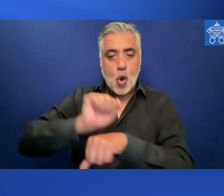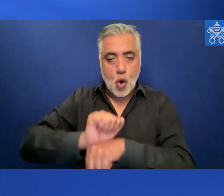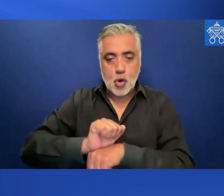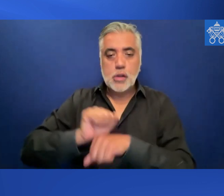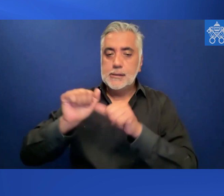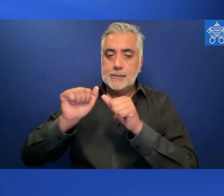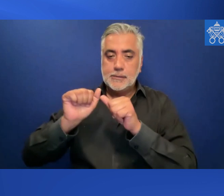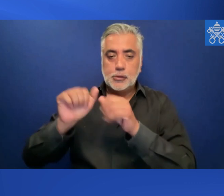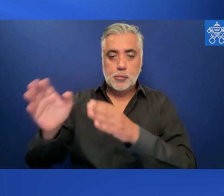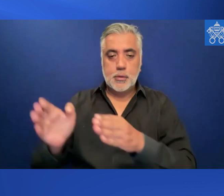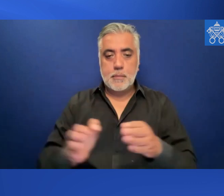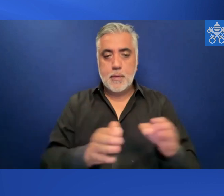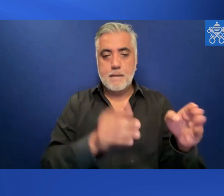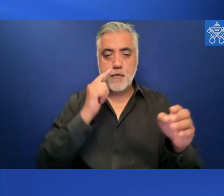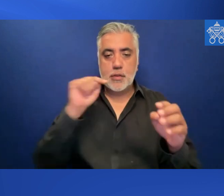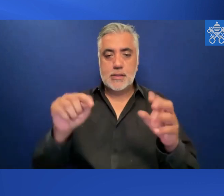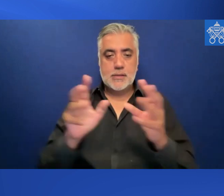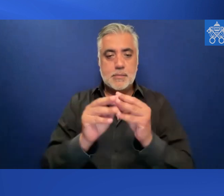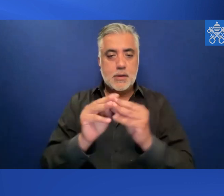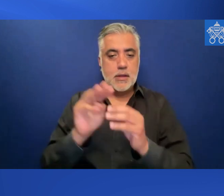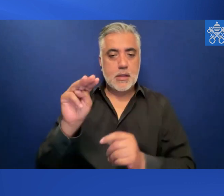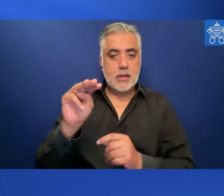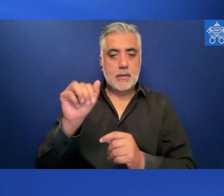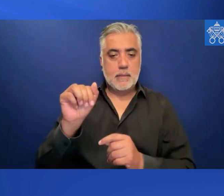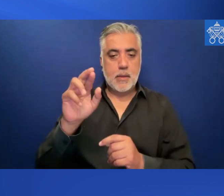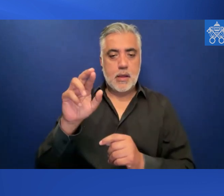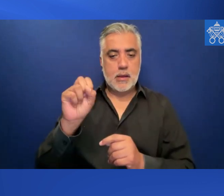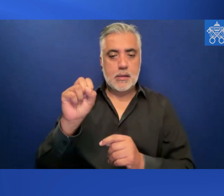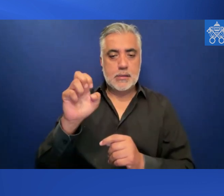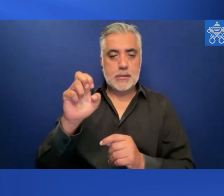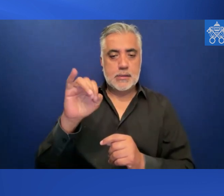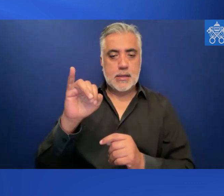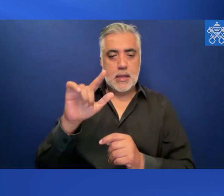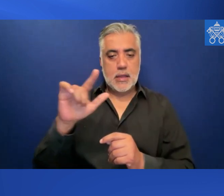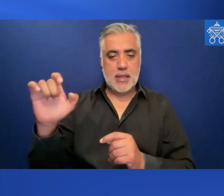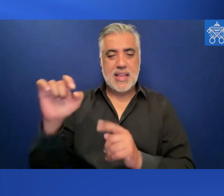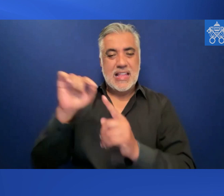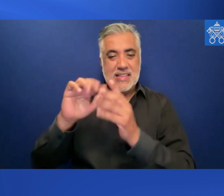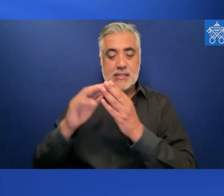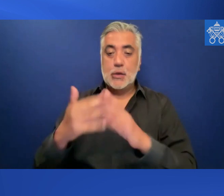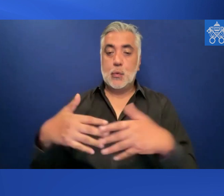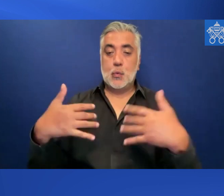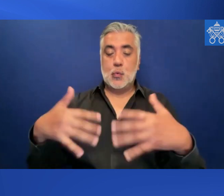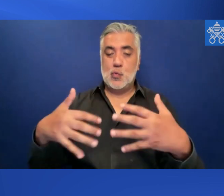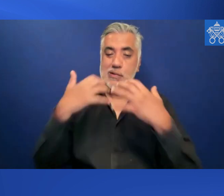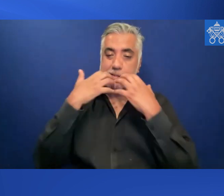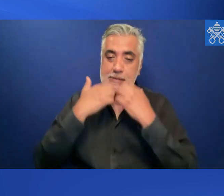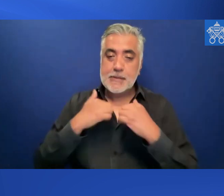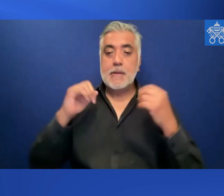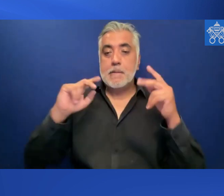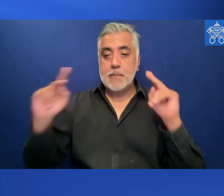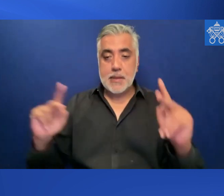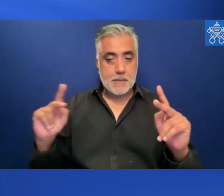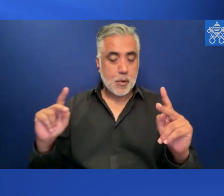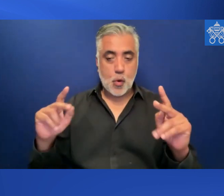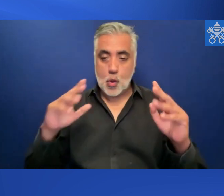who have worked hard and who continue to work hard to prepare for this meeting in Marseille, a city that is very rich with people who are called